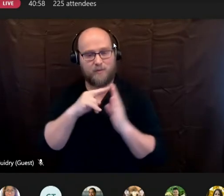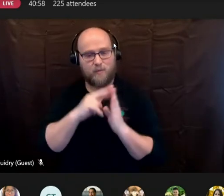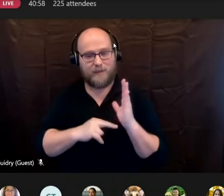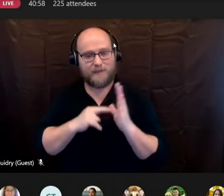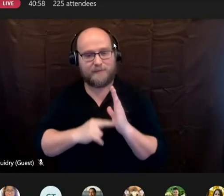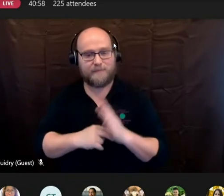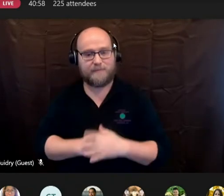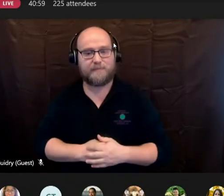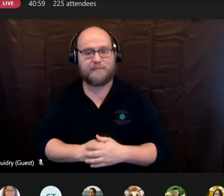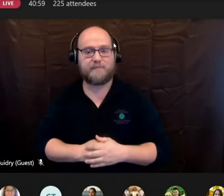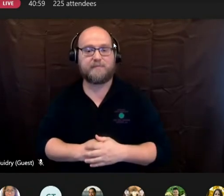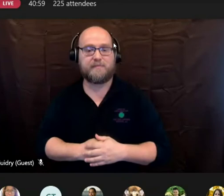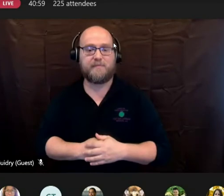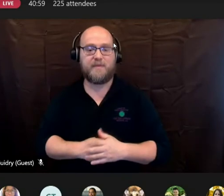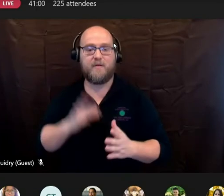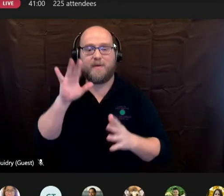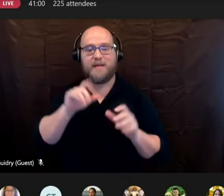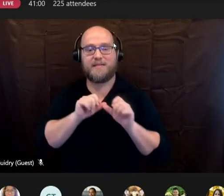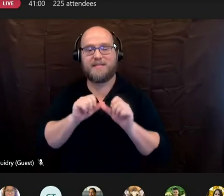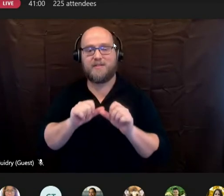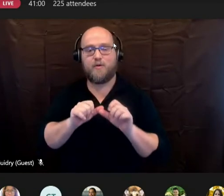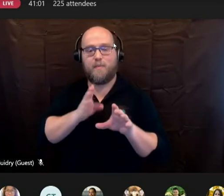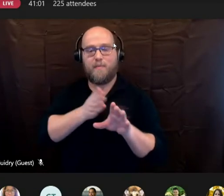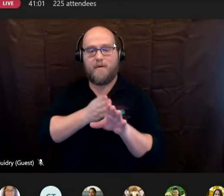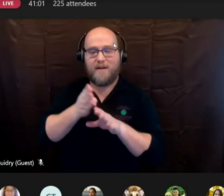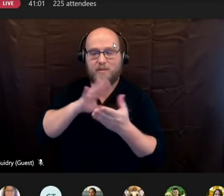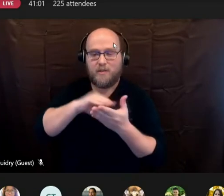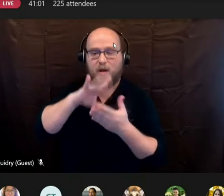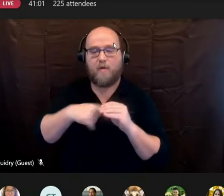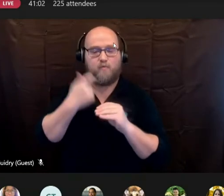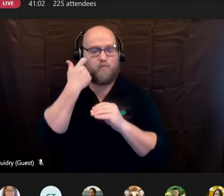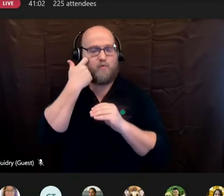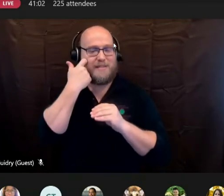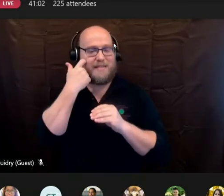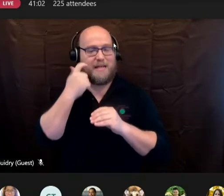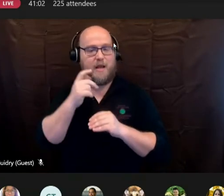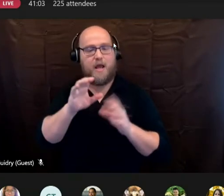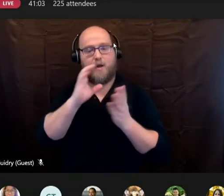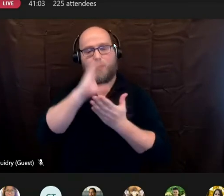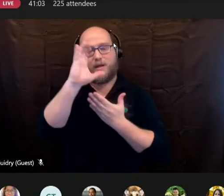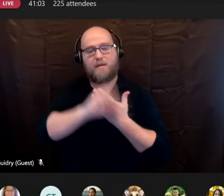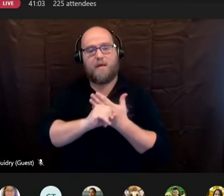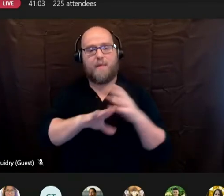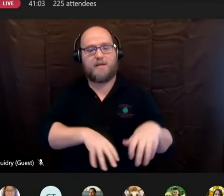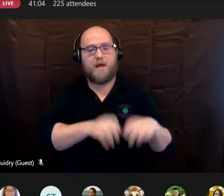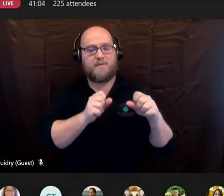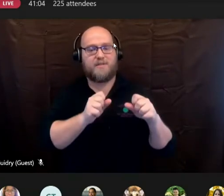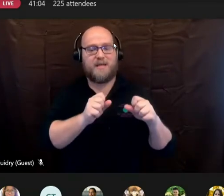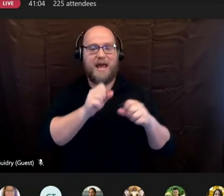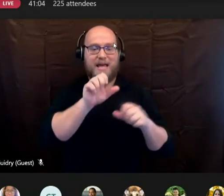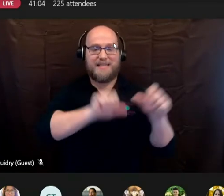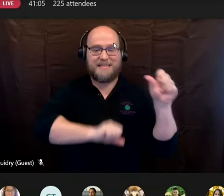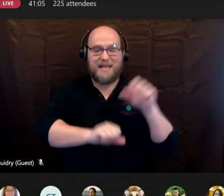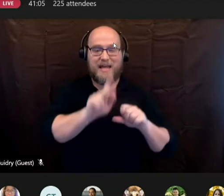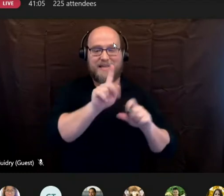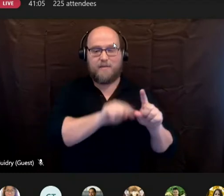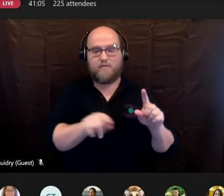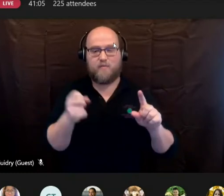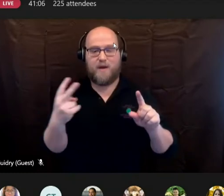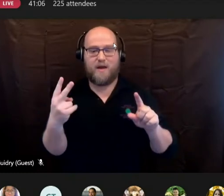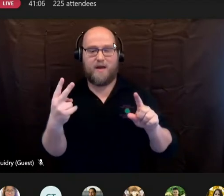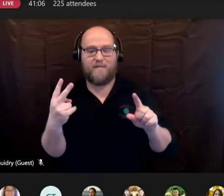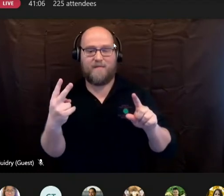adoptions for science K-12, mathematics 6-8, ELA K-5, and